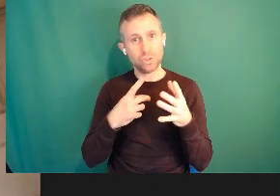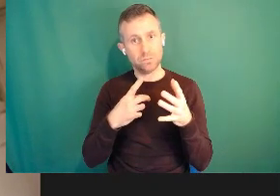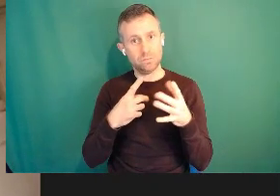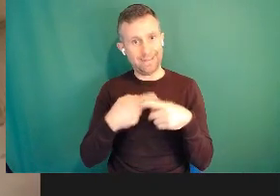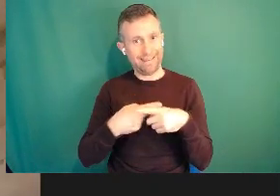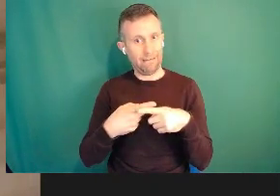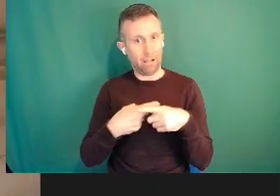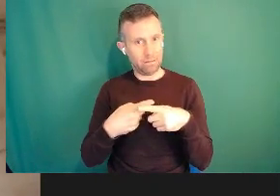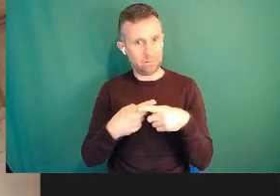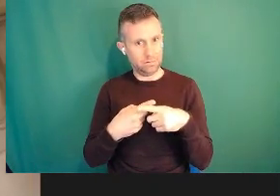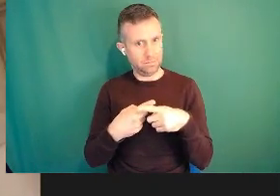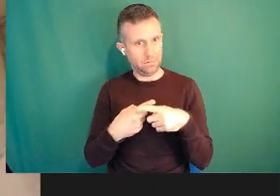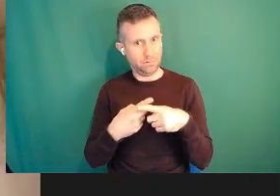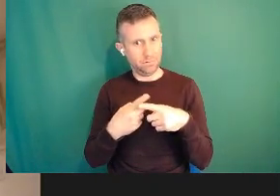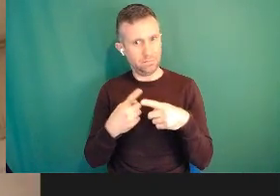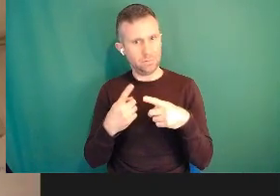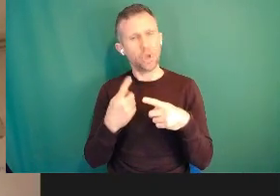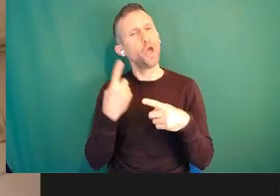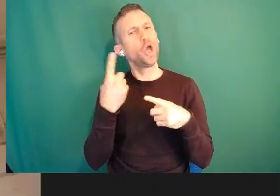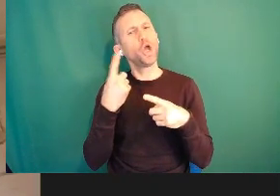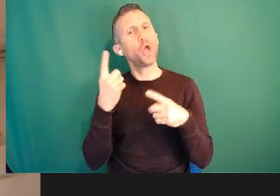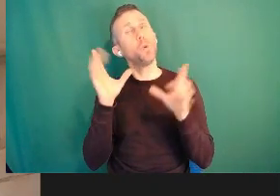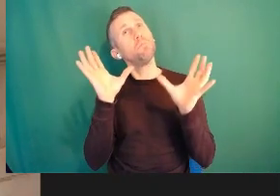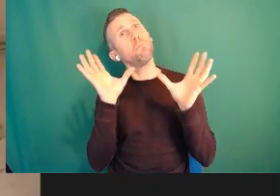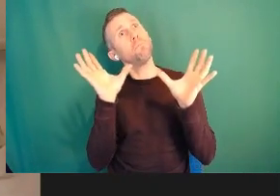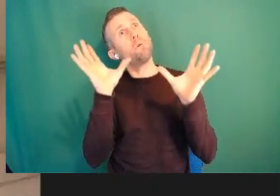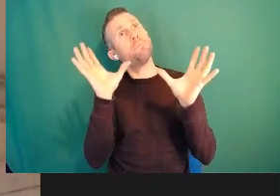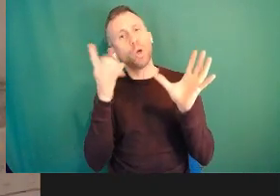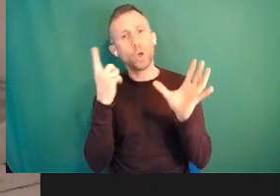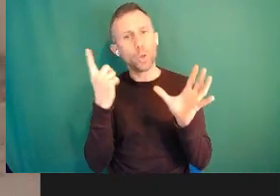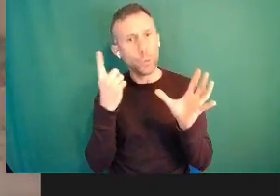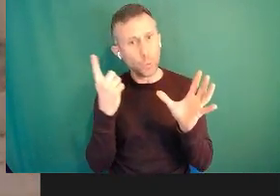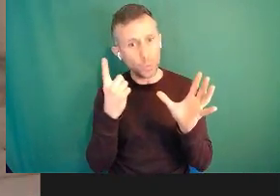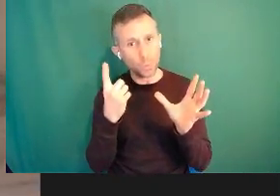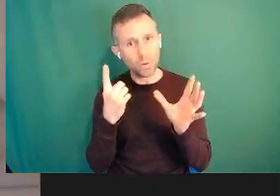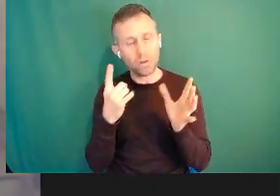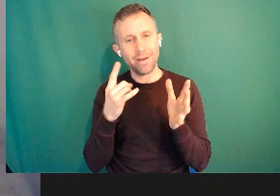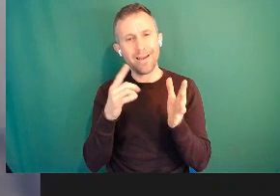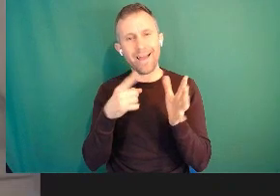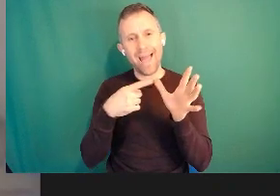you can see this, but there are these